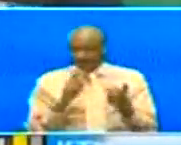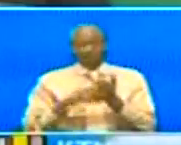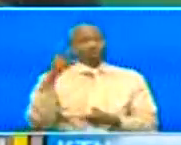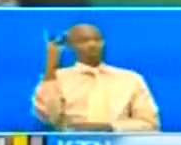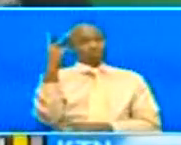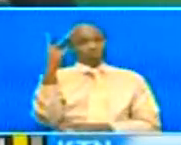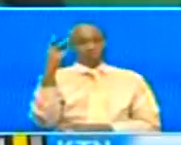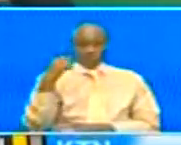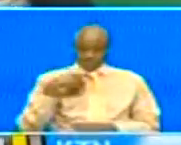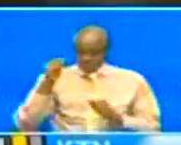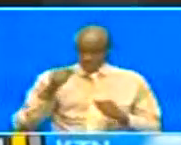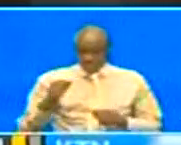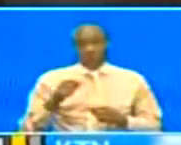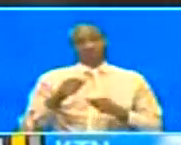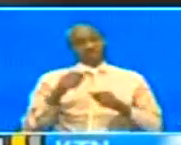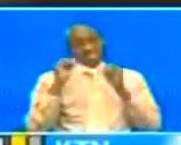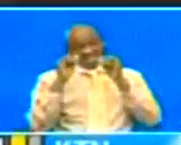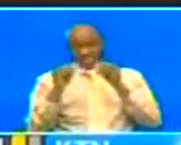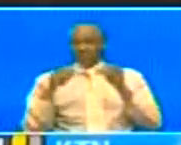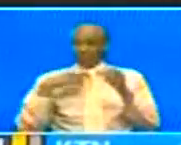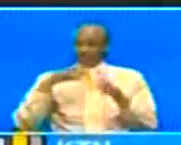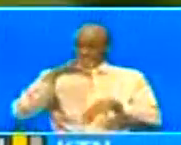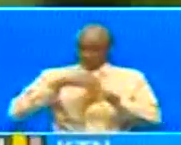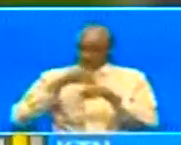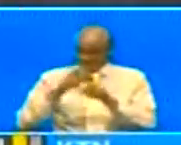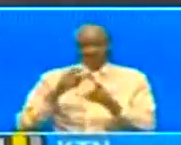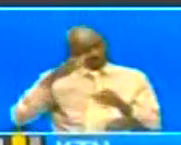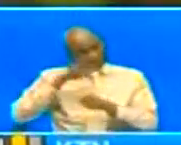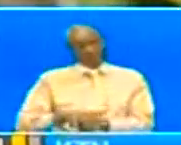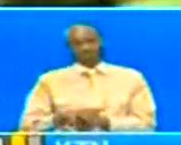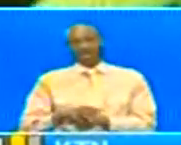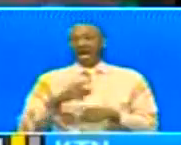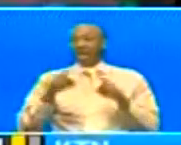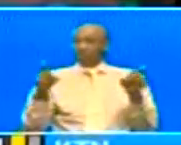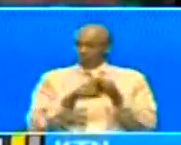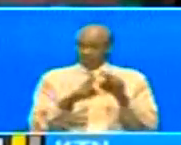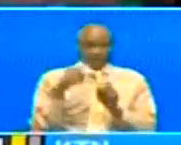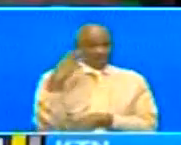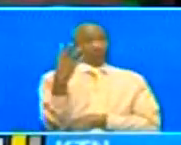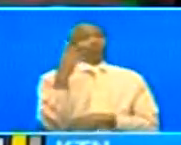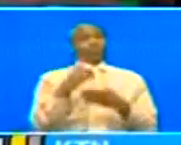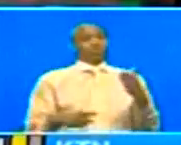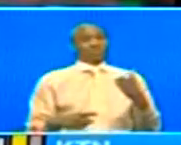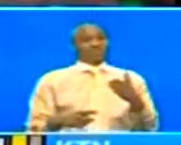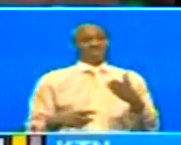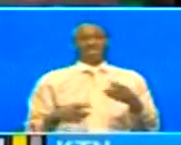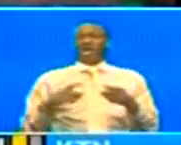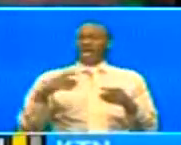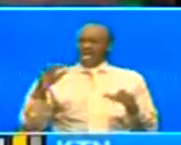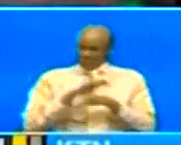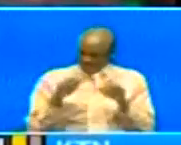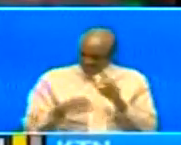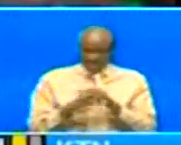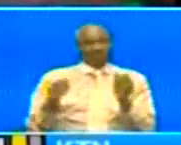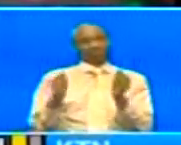Two, radicalization. Three, extremism. And of course, fourth, which is the totality of the three that